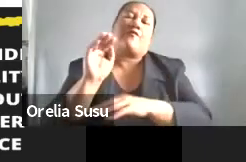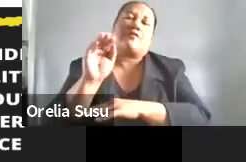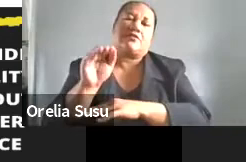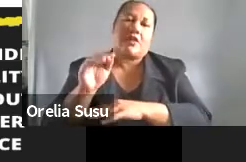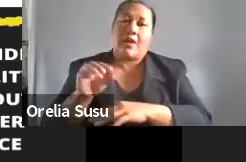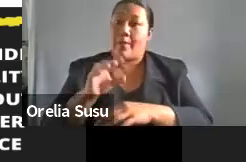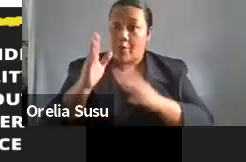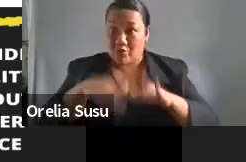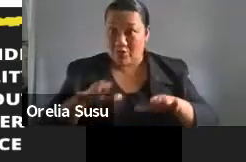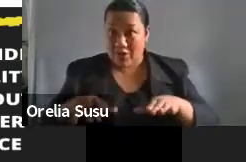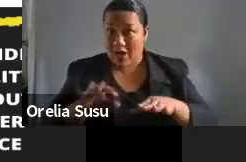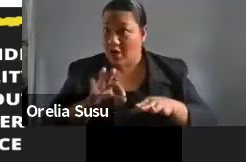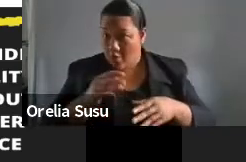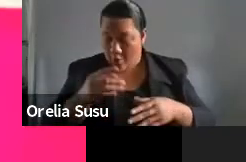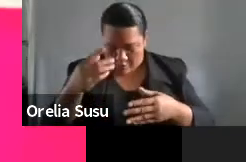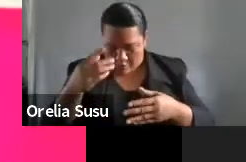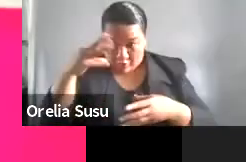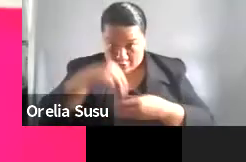Let me just slide.